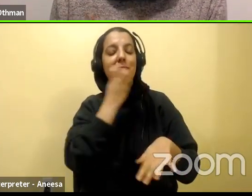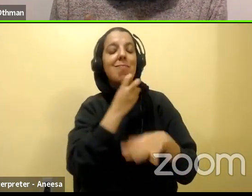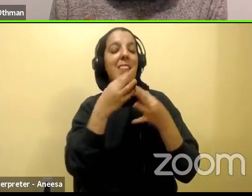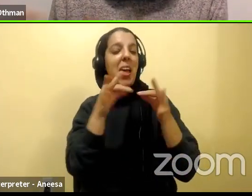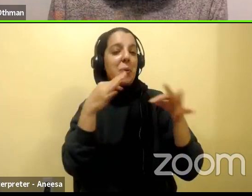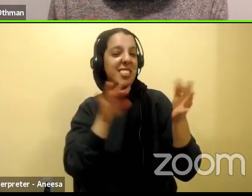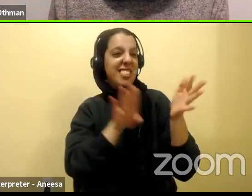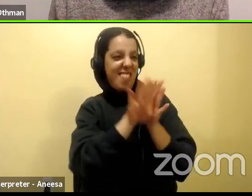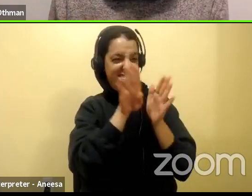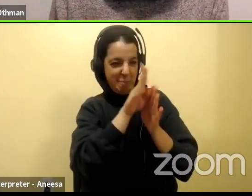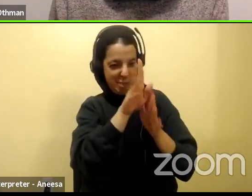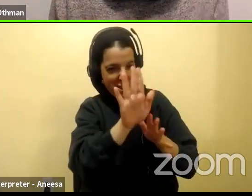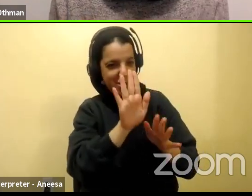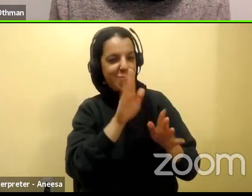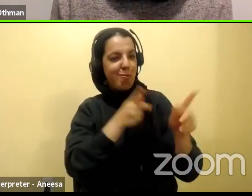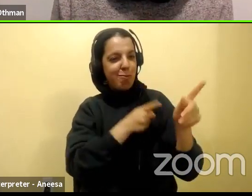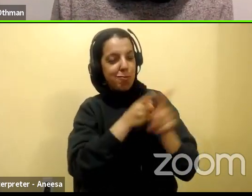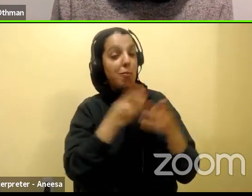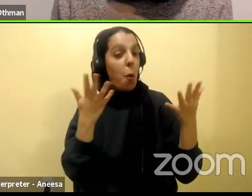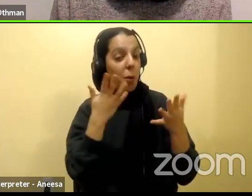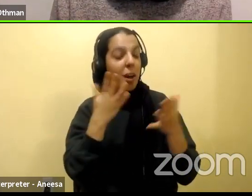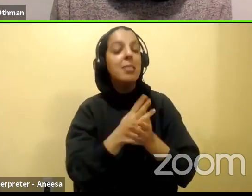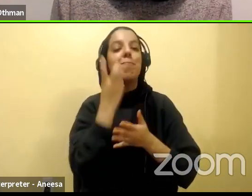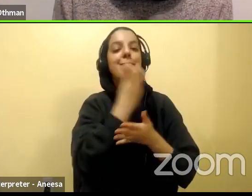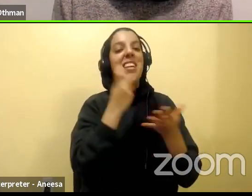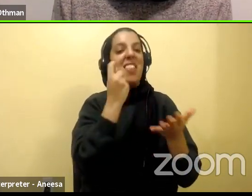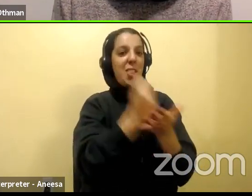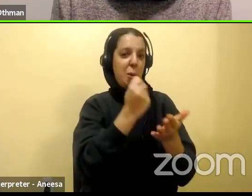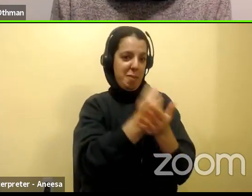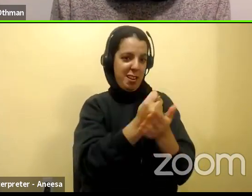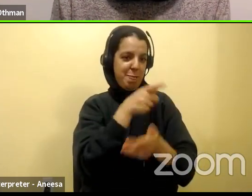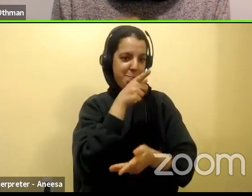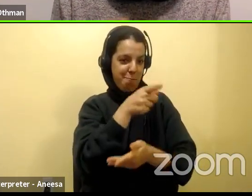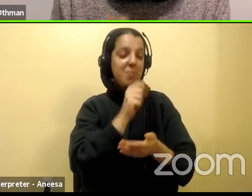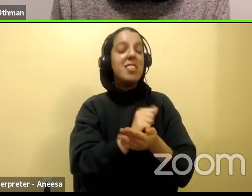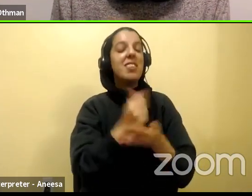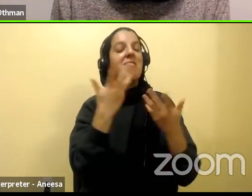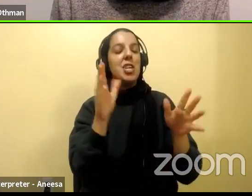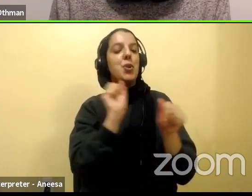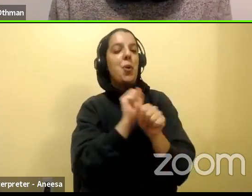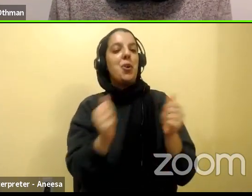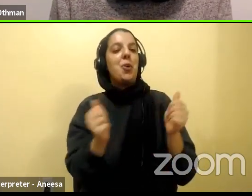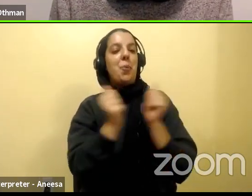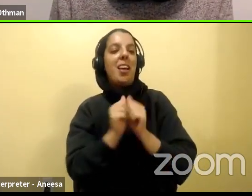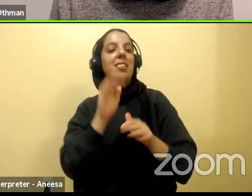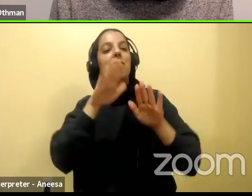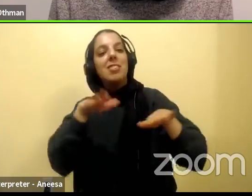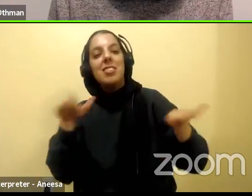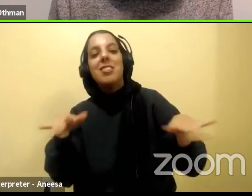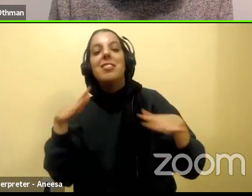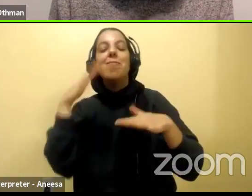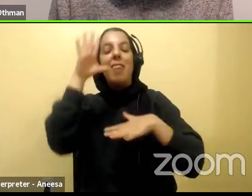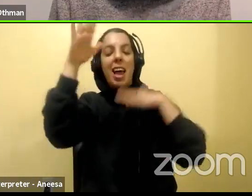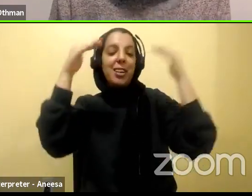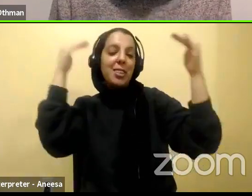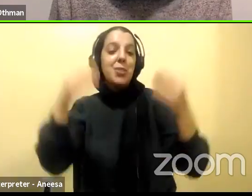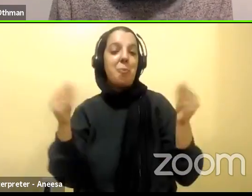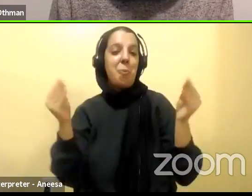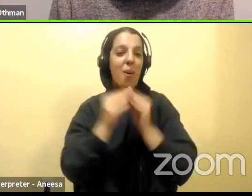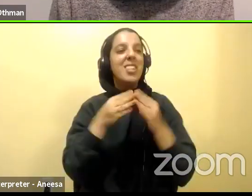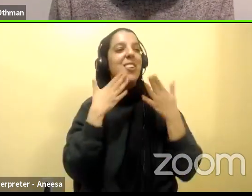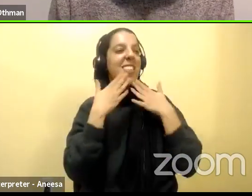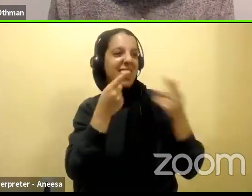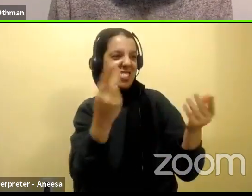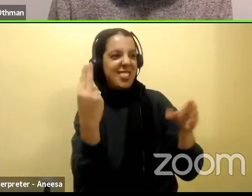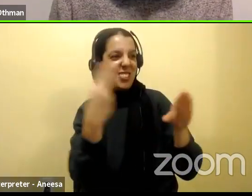lot of programs with SMILE, such as parent coaching and a lot more. So welcome, Abir, and thanks for joining us. Hello, Zahla. Thank you.